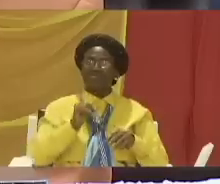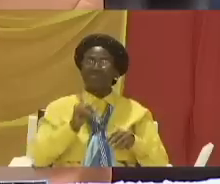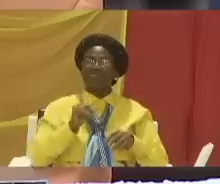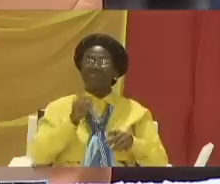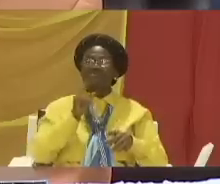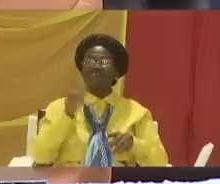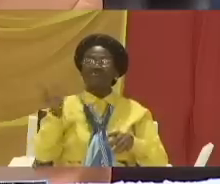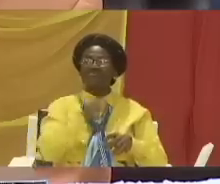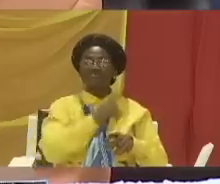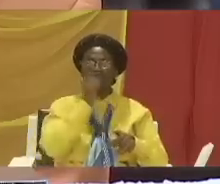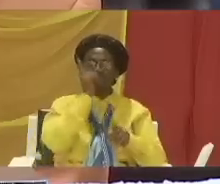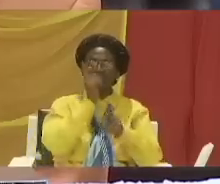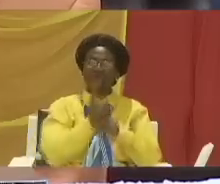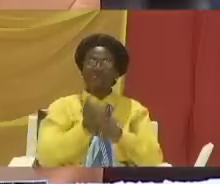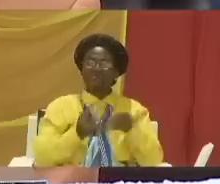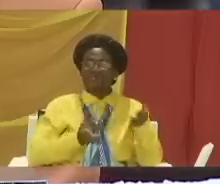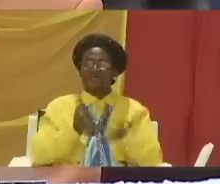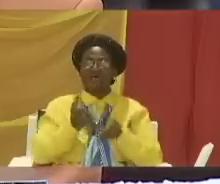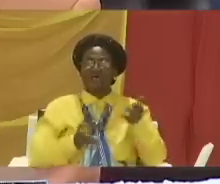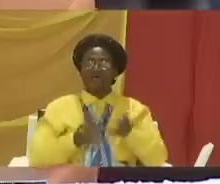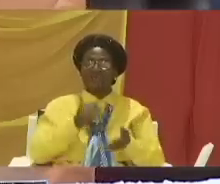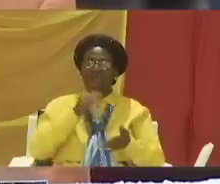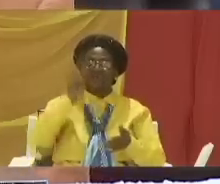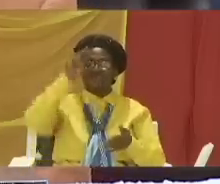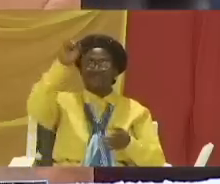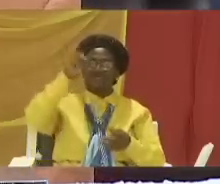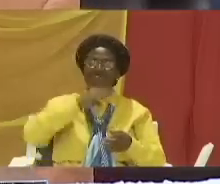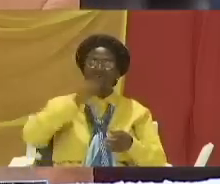And He will see to it that you are never barren.